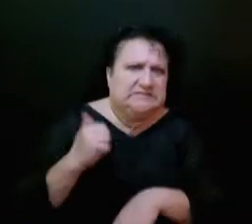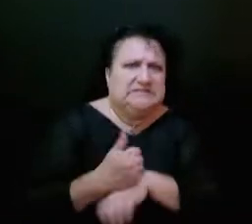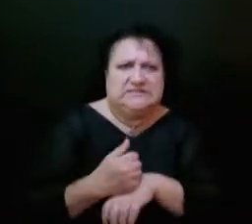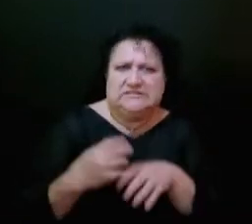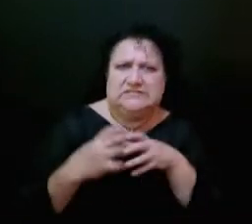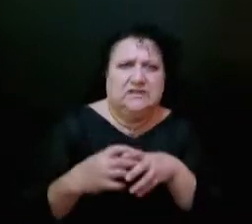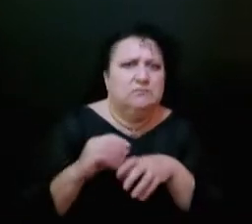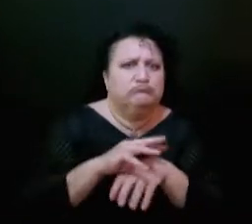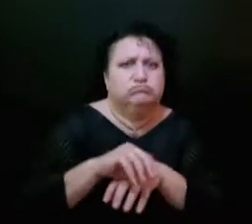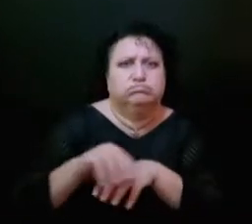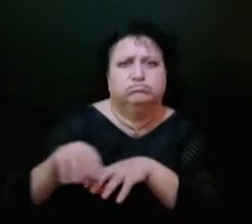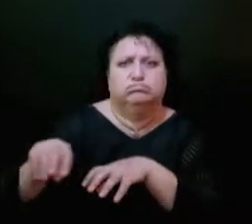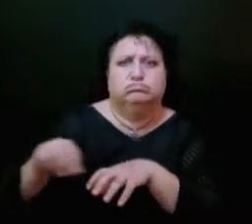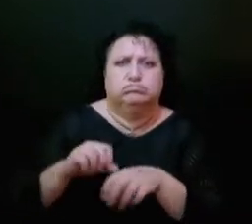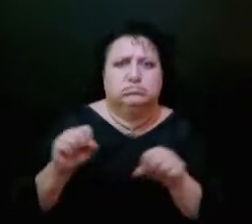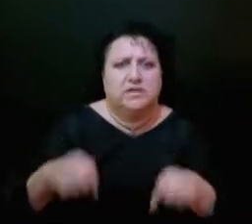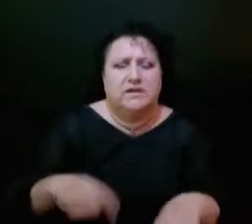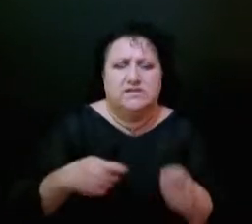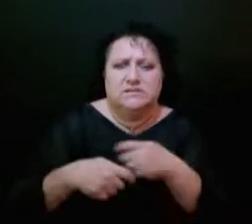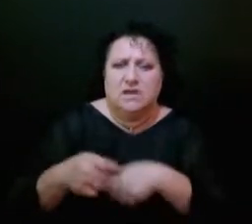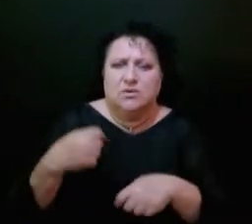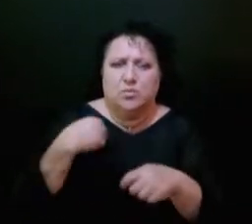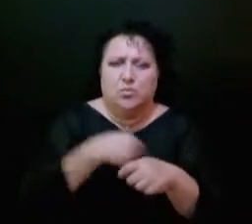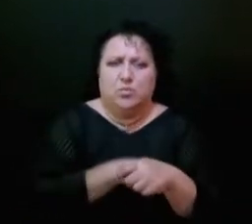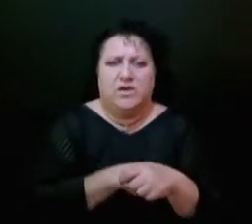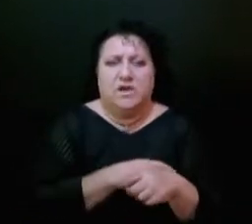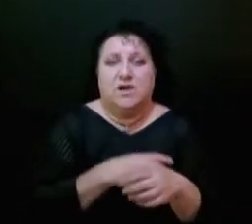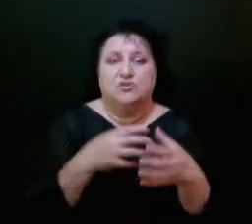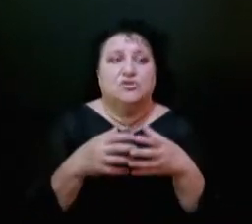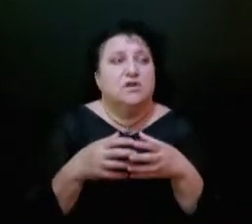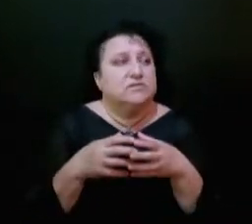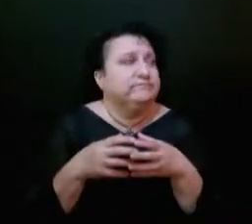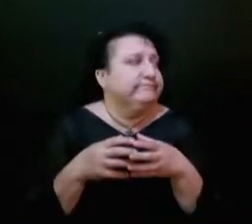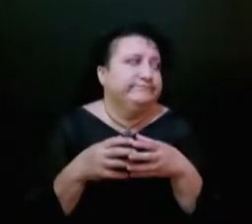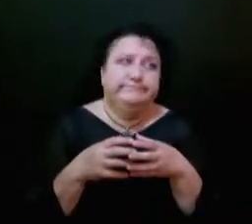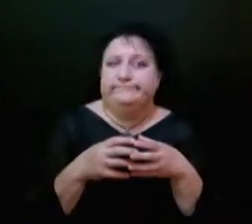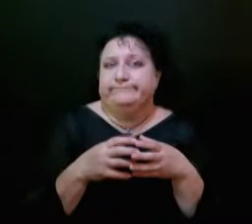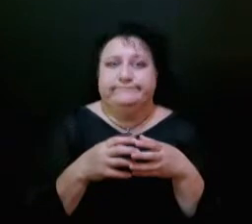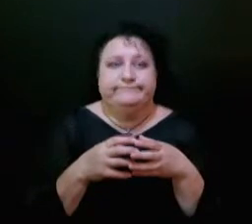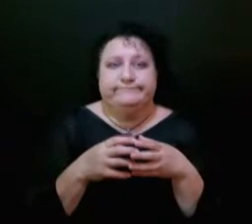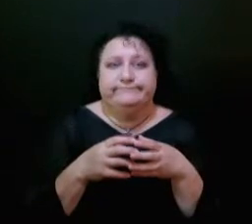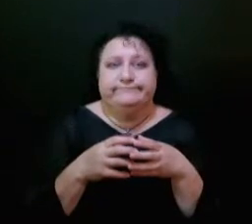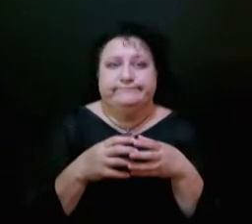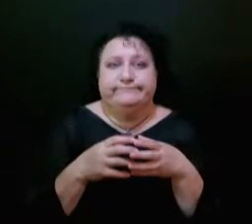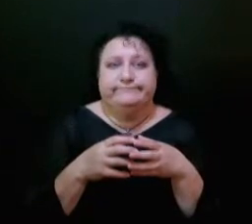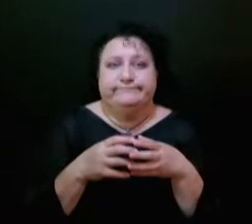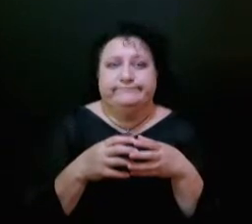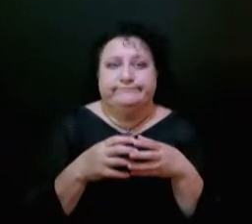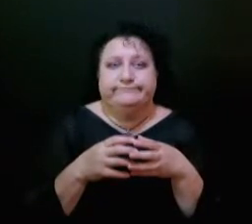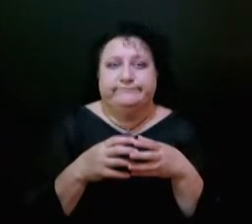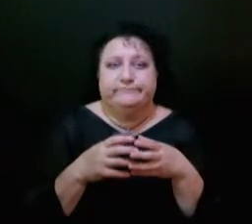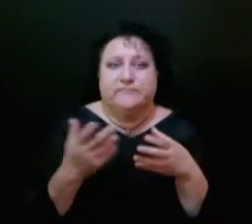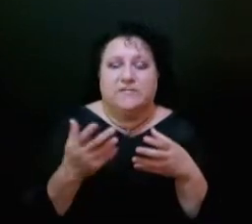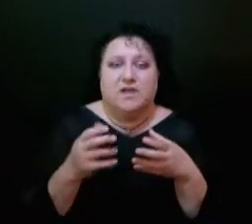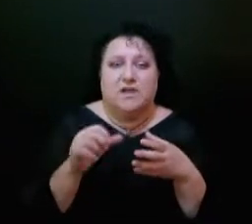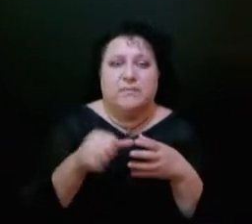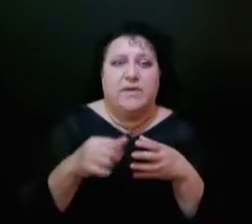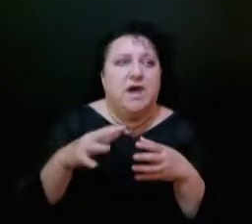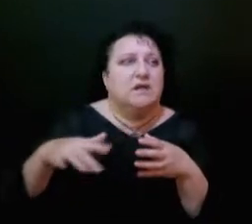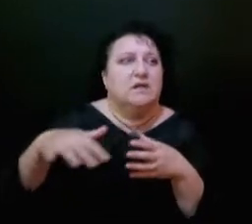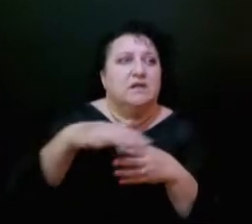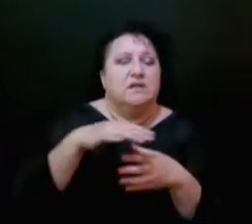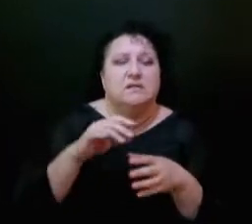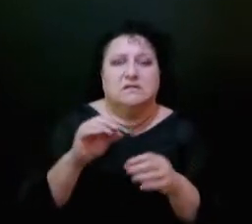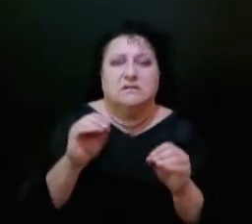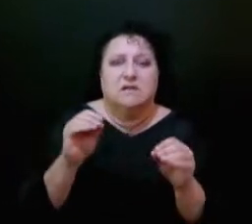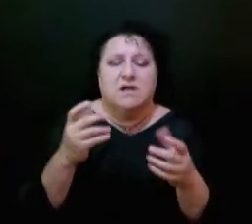we have all stood here before and said the church is not a building. Do I need to tell our neighbors? The church is not a building, right? We learned that